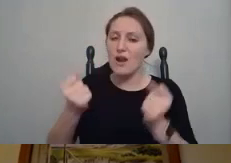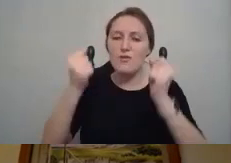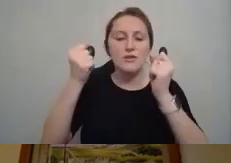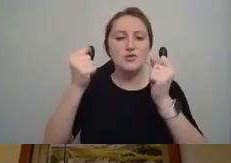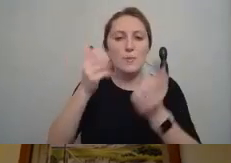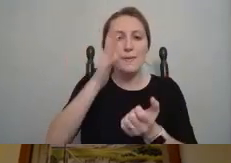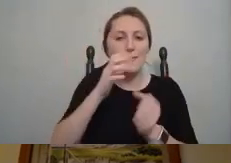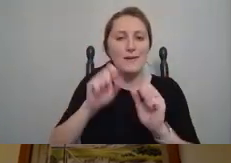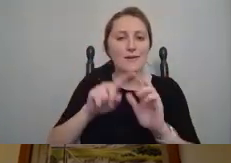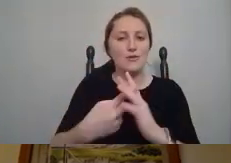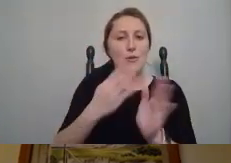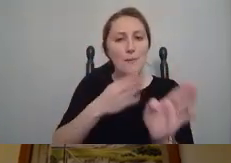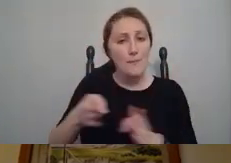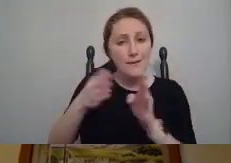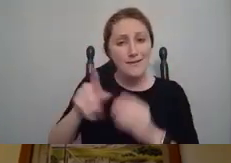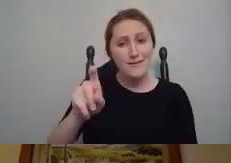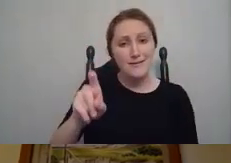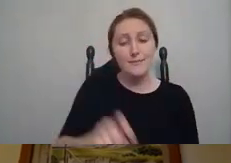plan?